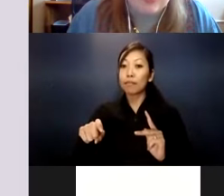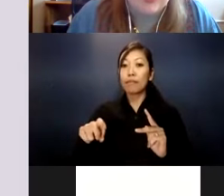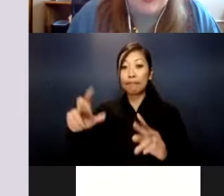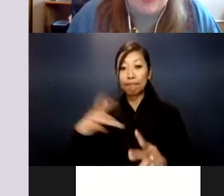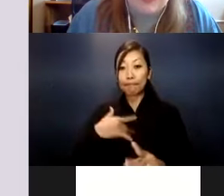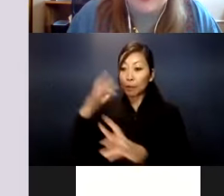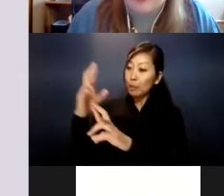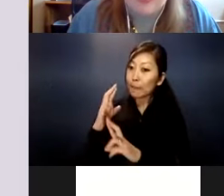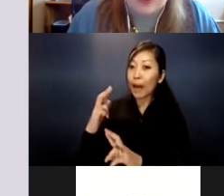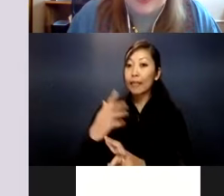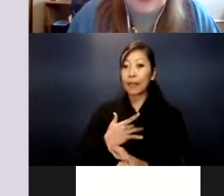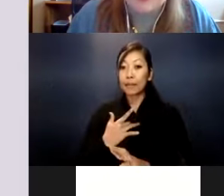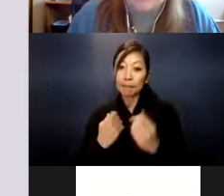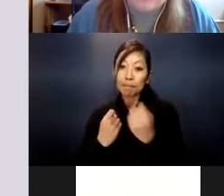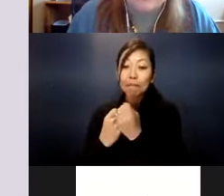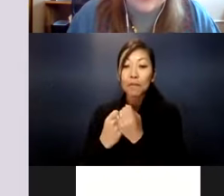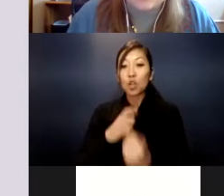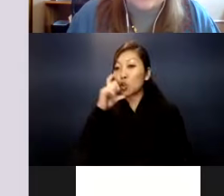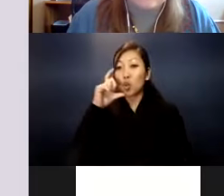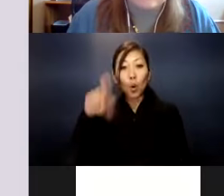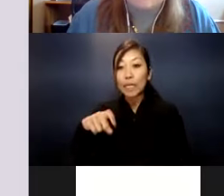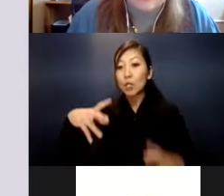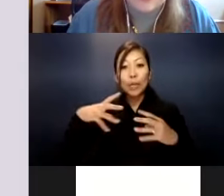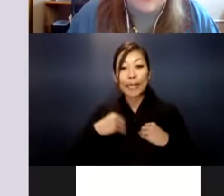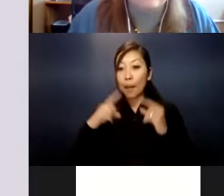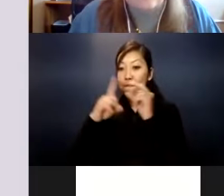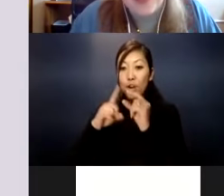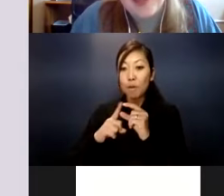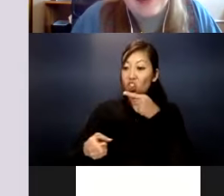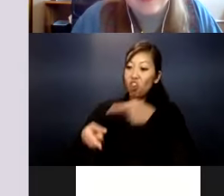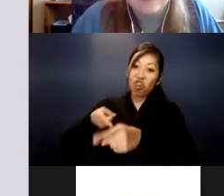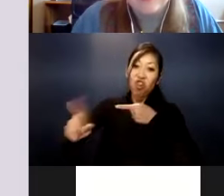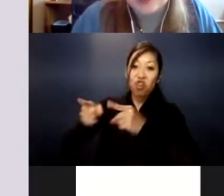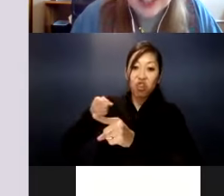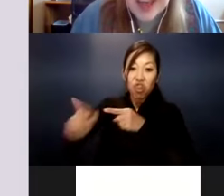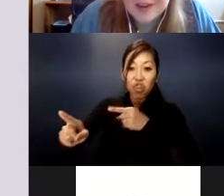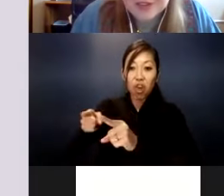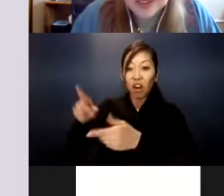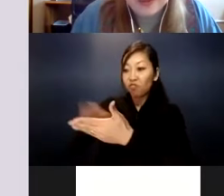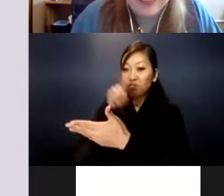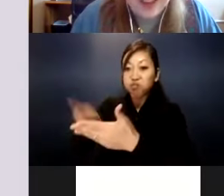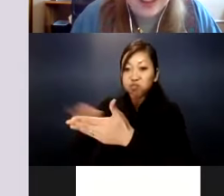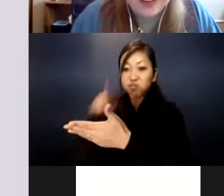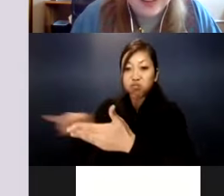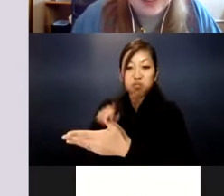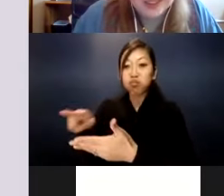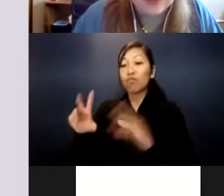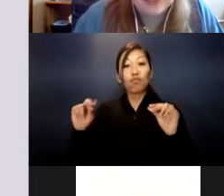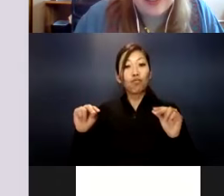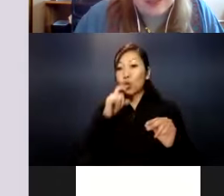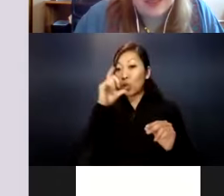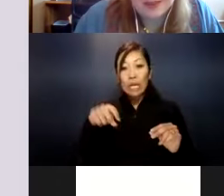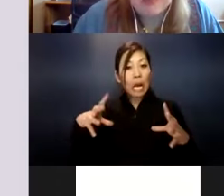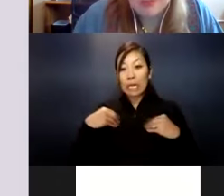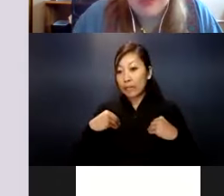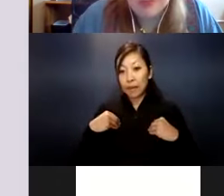to put up with verbal or emotional abuse. It's not okay. They shouldn't have to deal with that, and you can